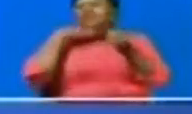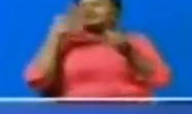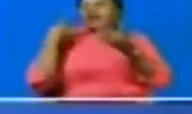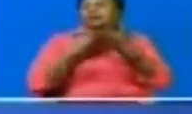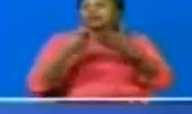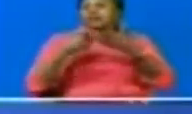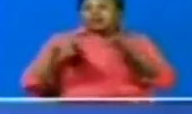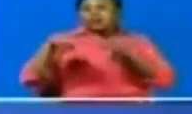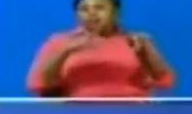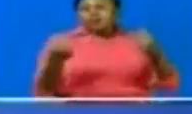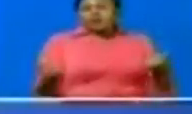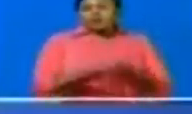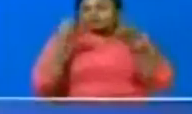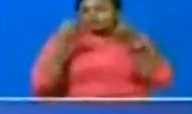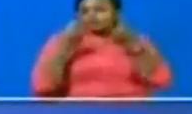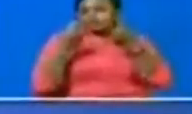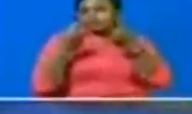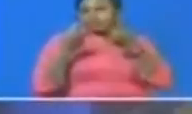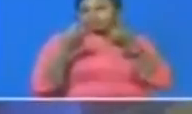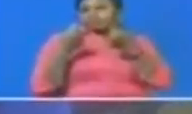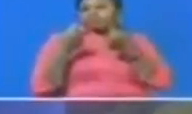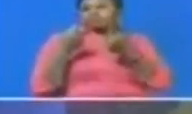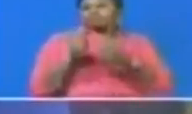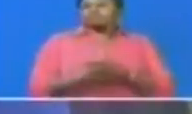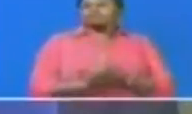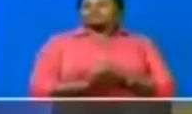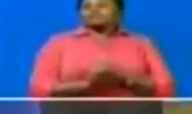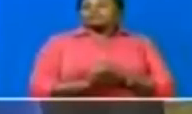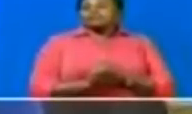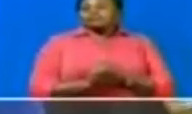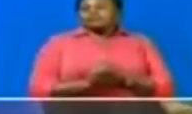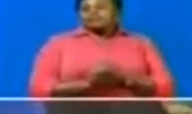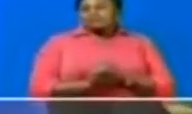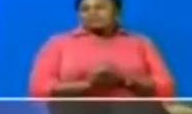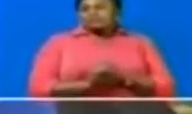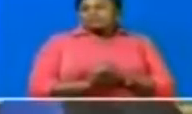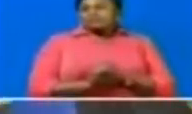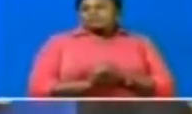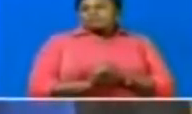in a road accident. Elvis Kosgei, KT News, Uasin Gishu County.